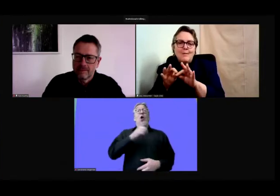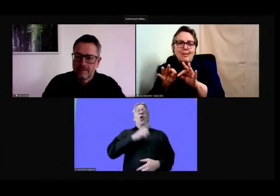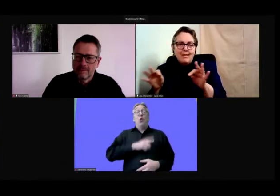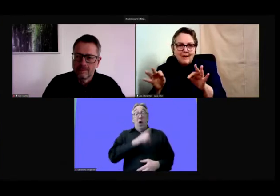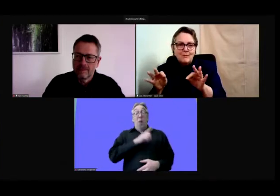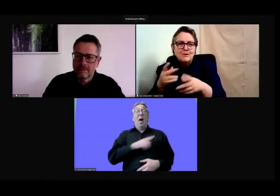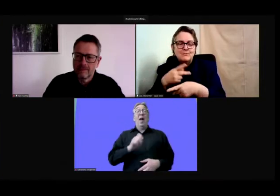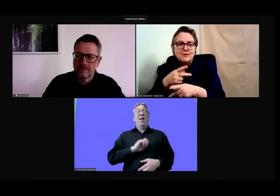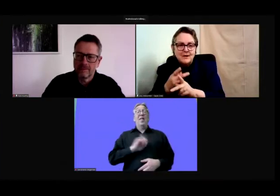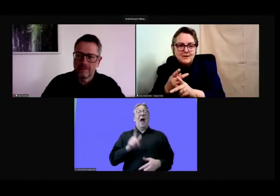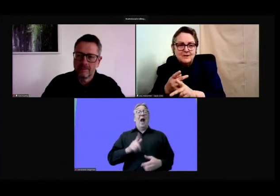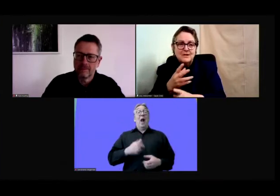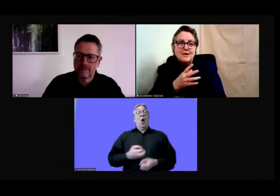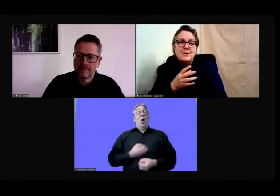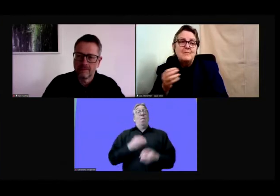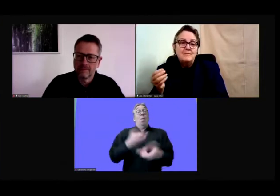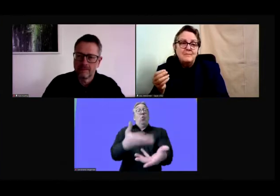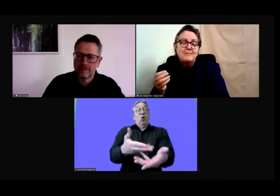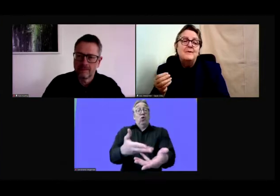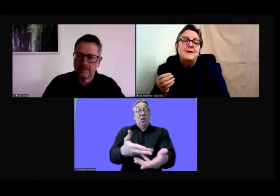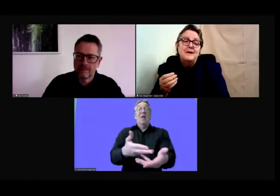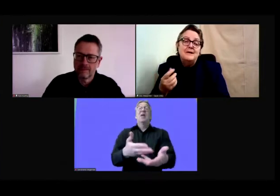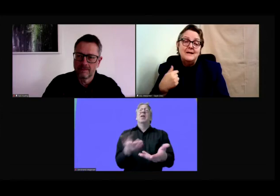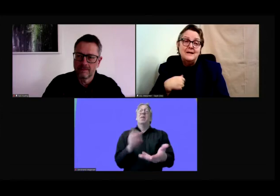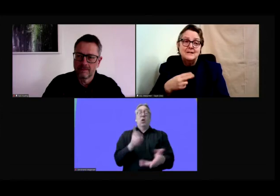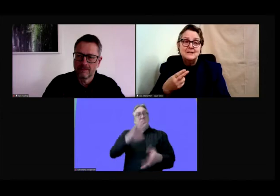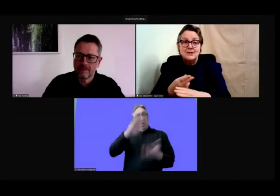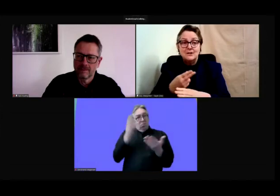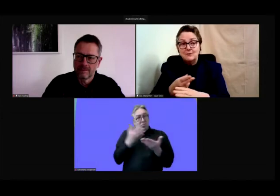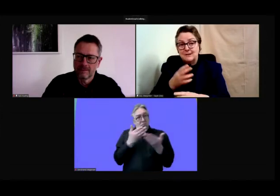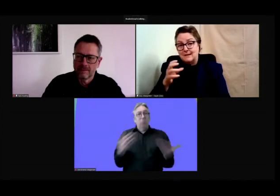assumption that, yeah, if language differ, then these things also differ.